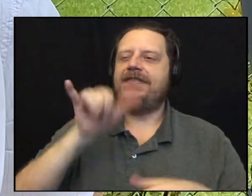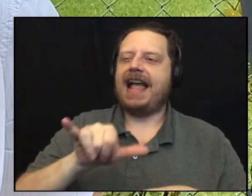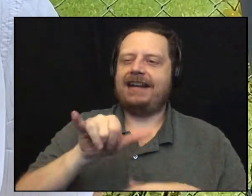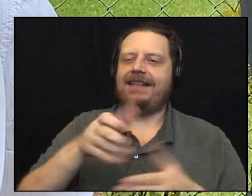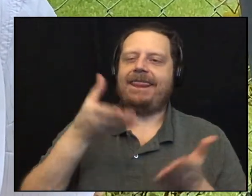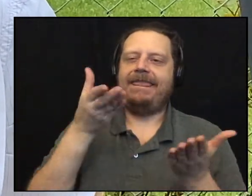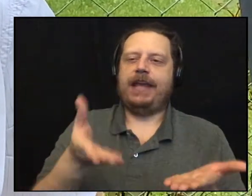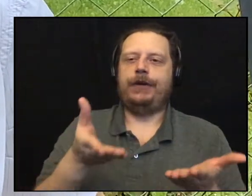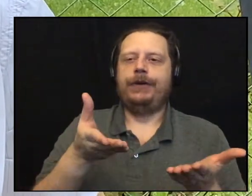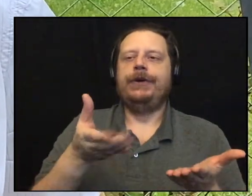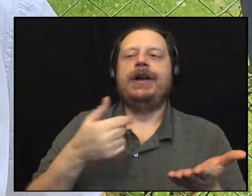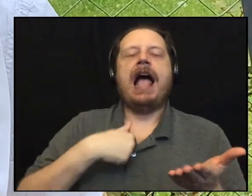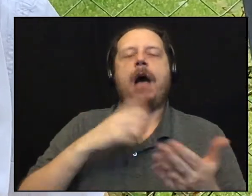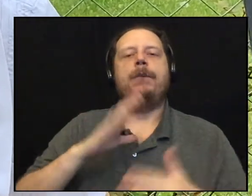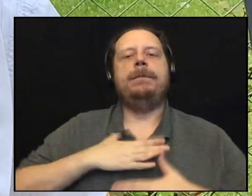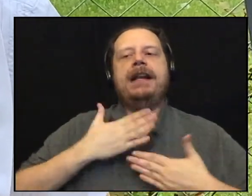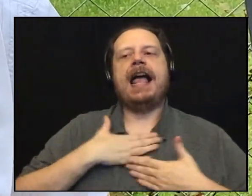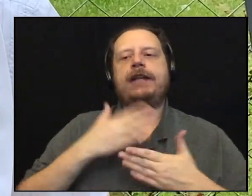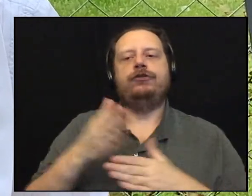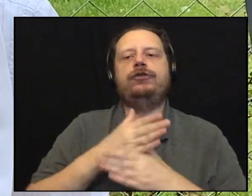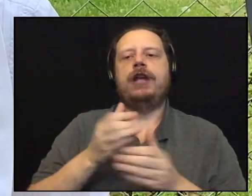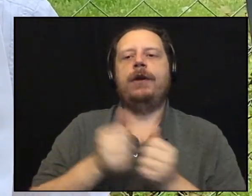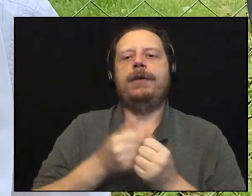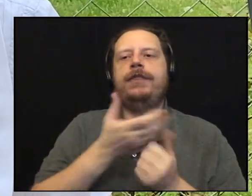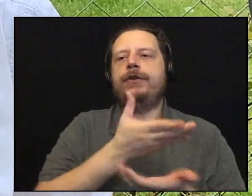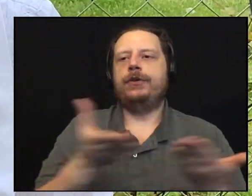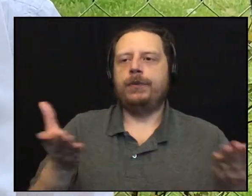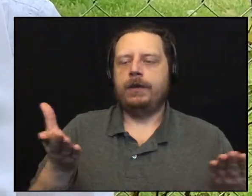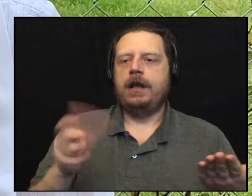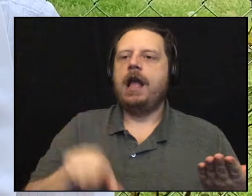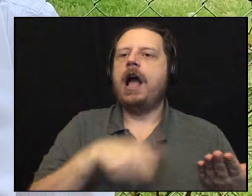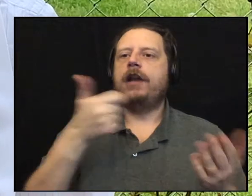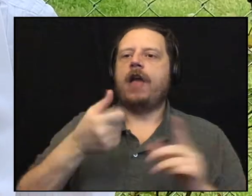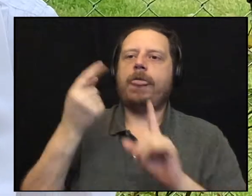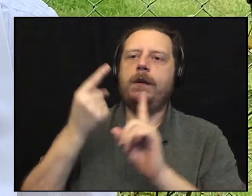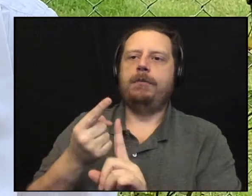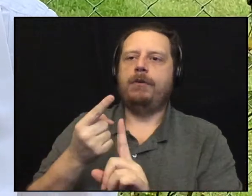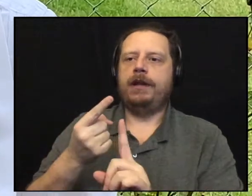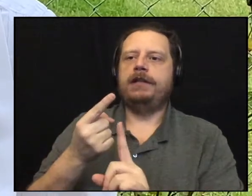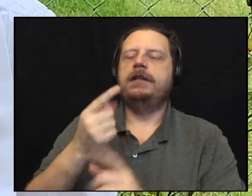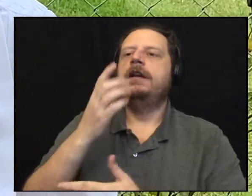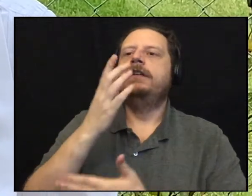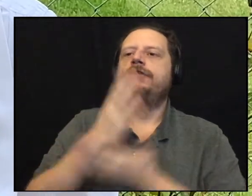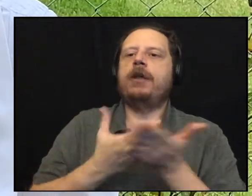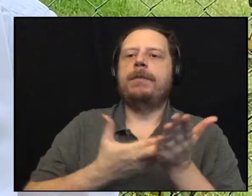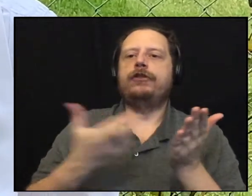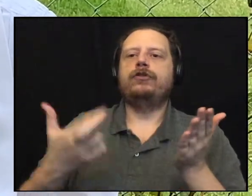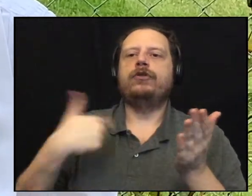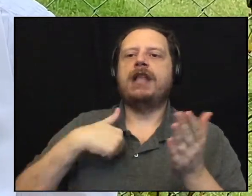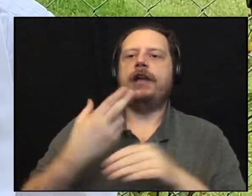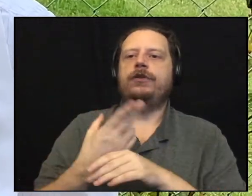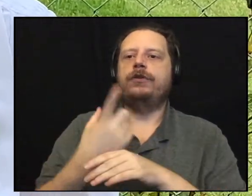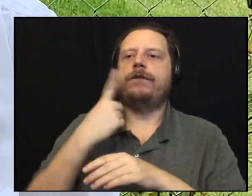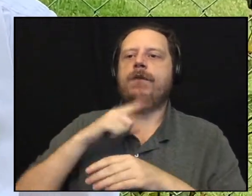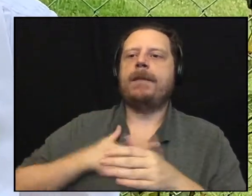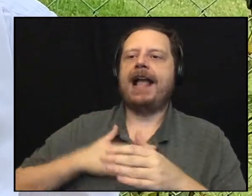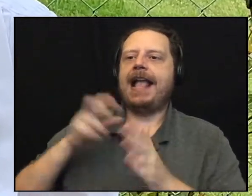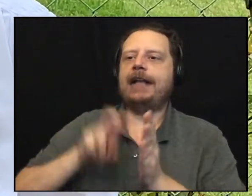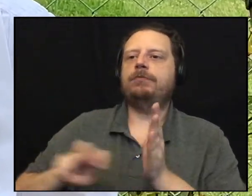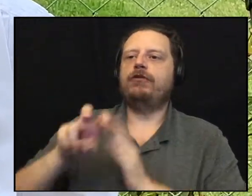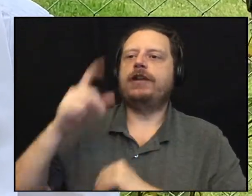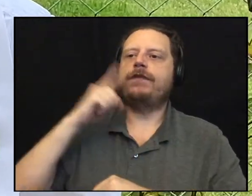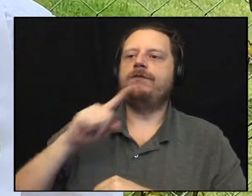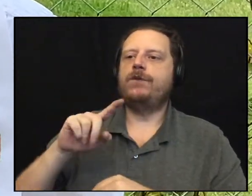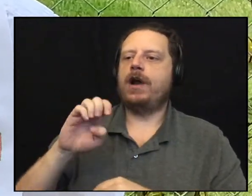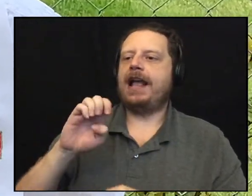would be glad to share with you another point, some of the sources I used for my exploration of Eckhart. This isn't the